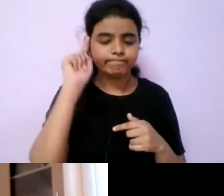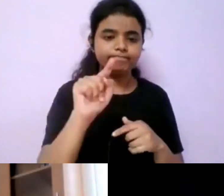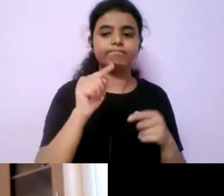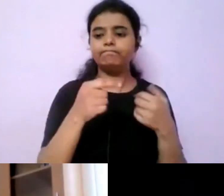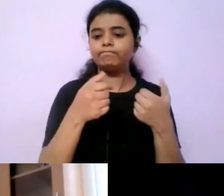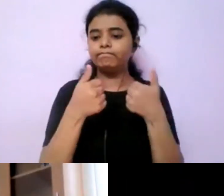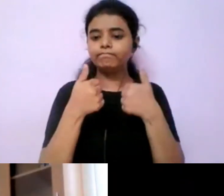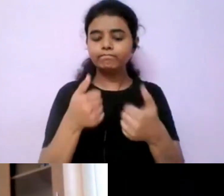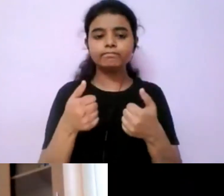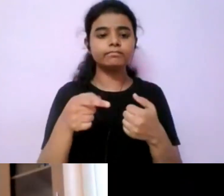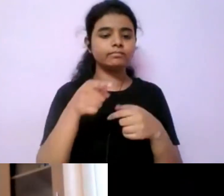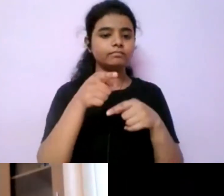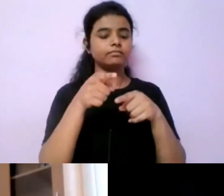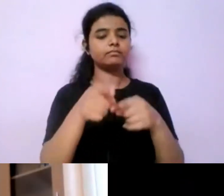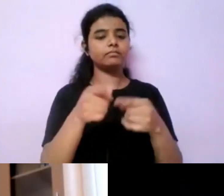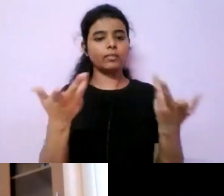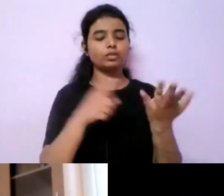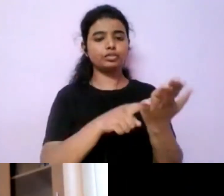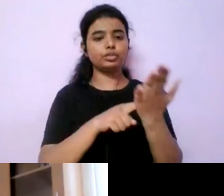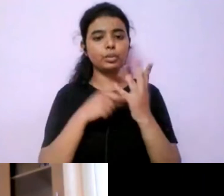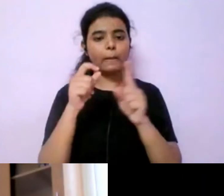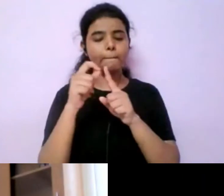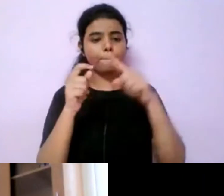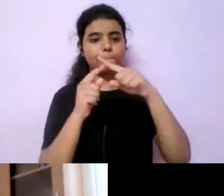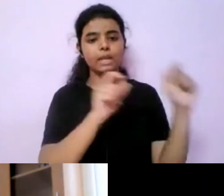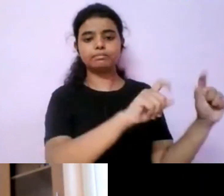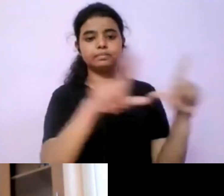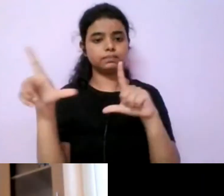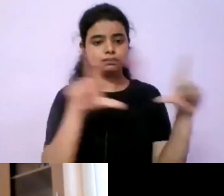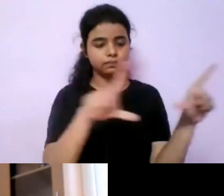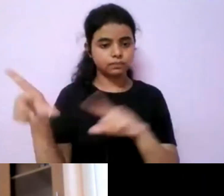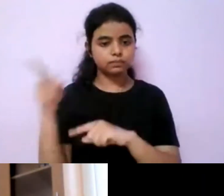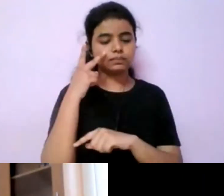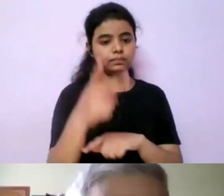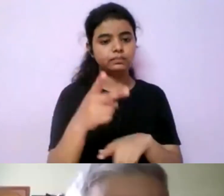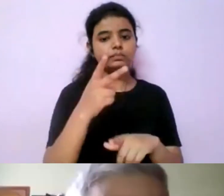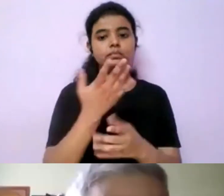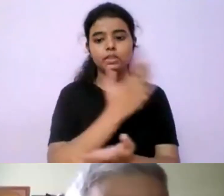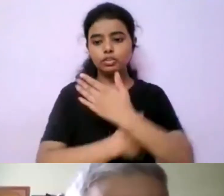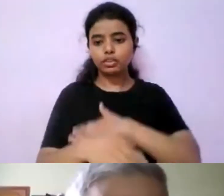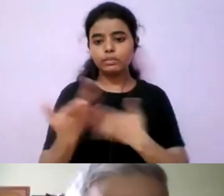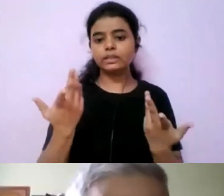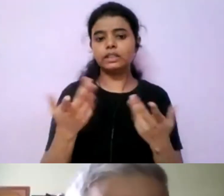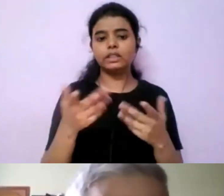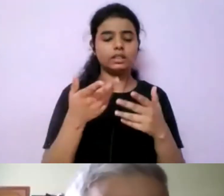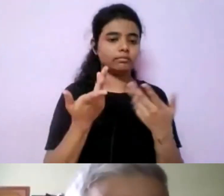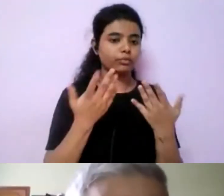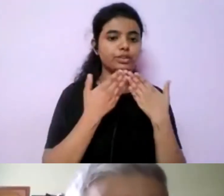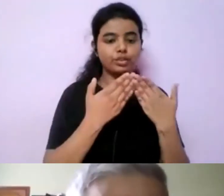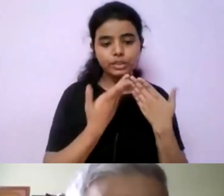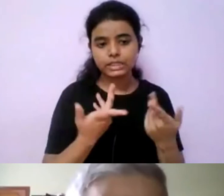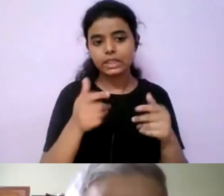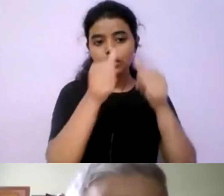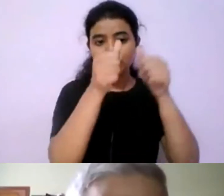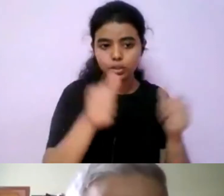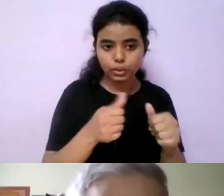the development of disability studies in a way from the social model to the